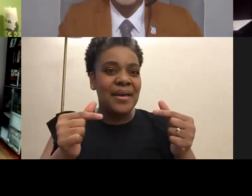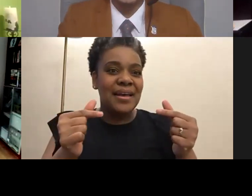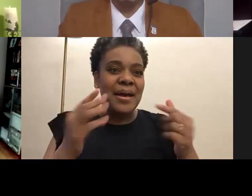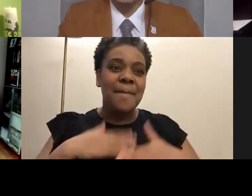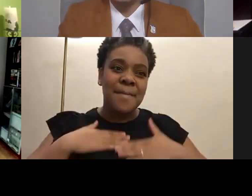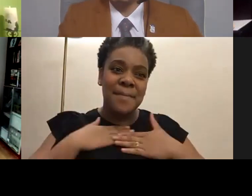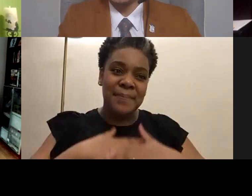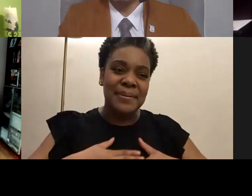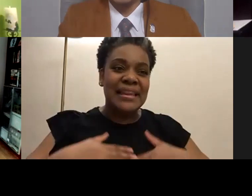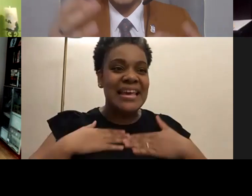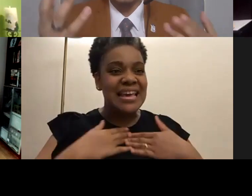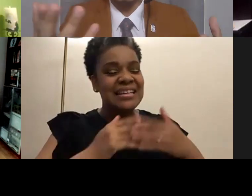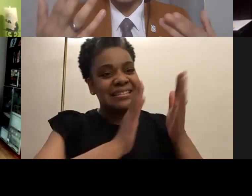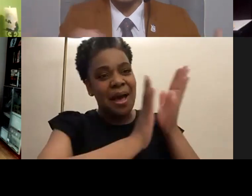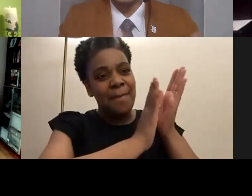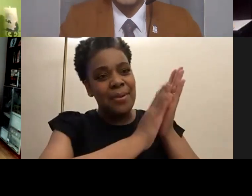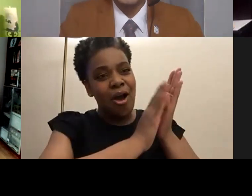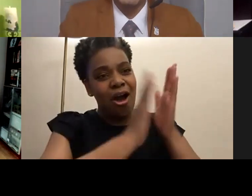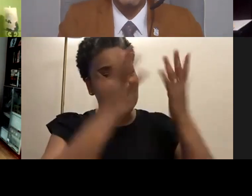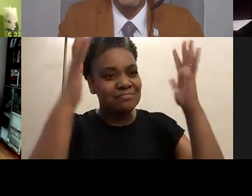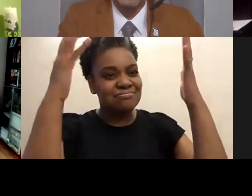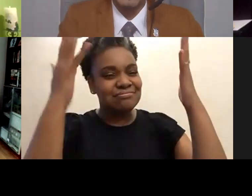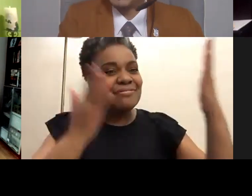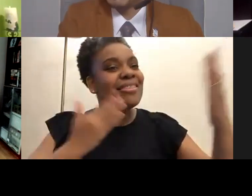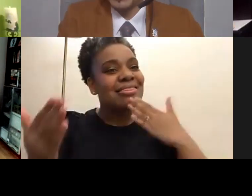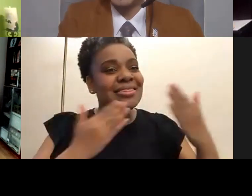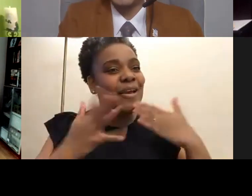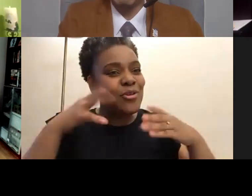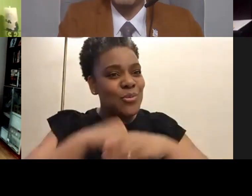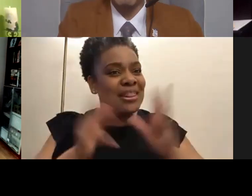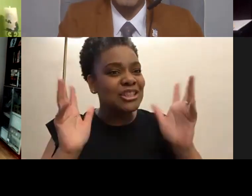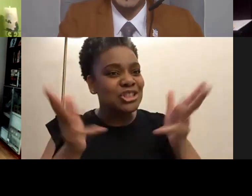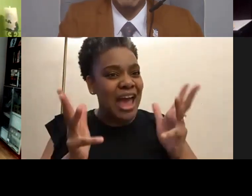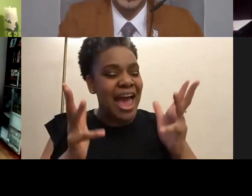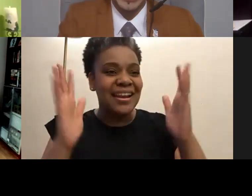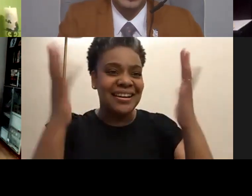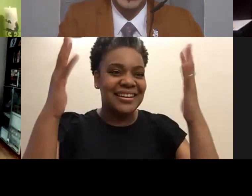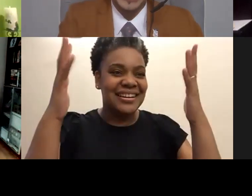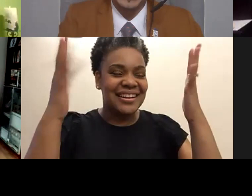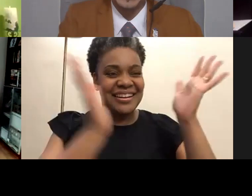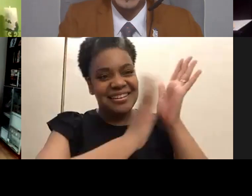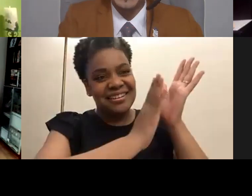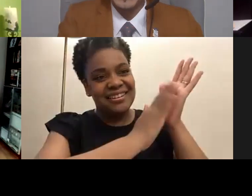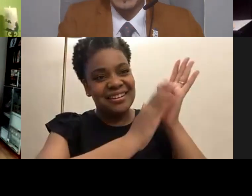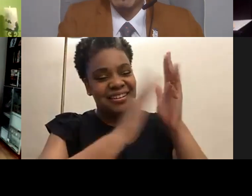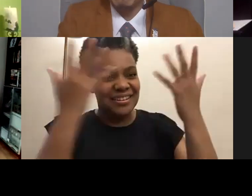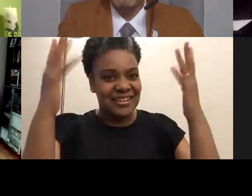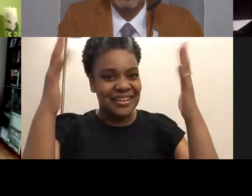chat. Just put a little bit of thank yous and so forth, which is about as close to applause as we can get these days.